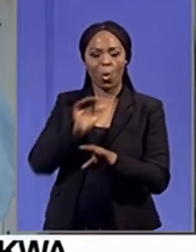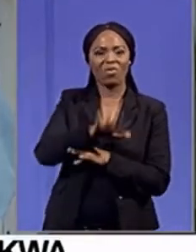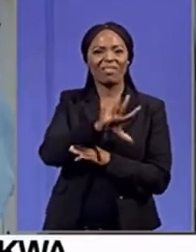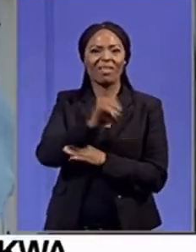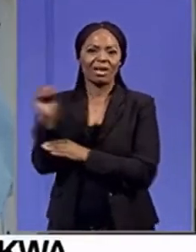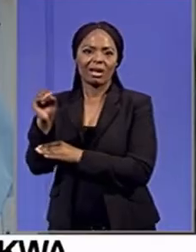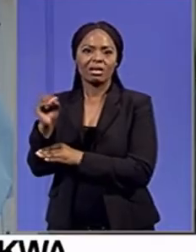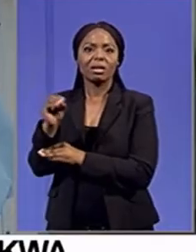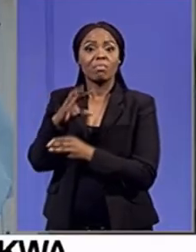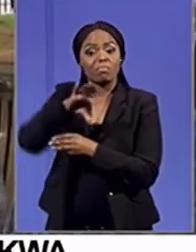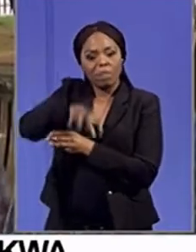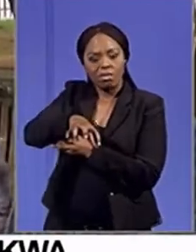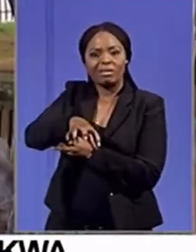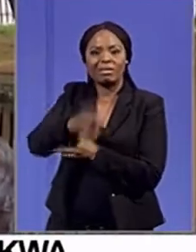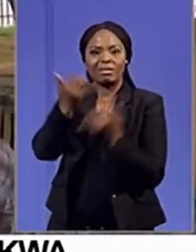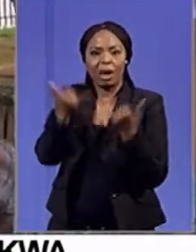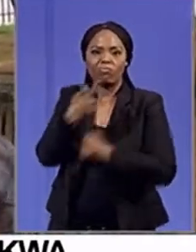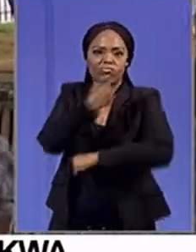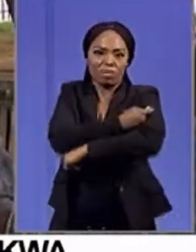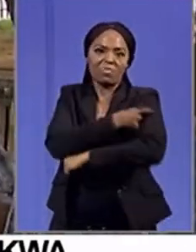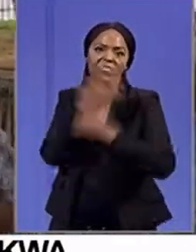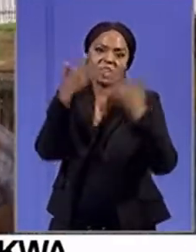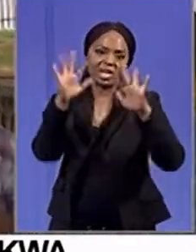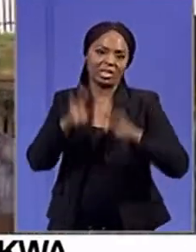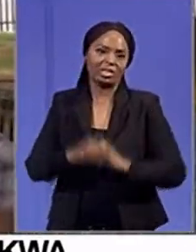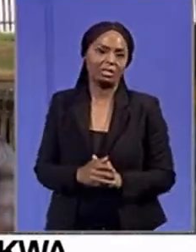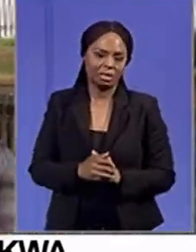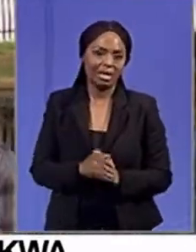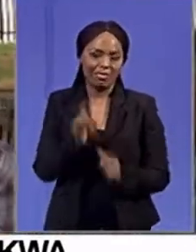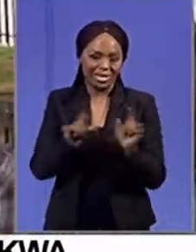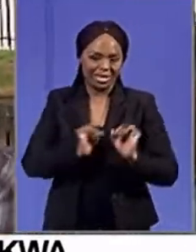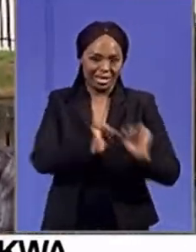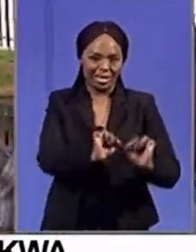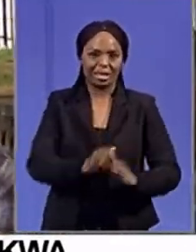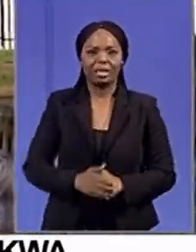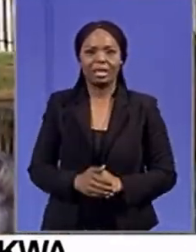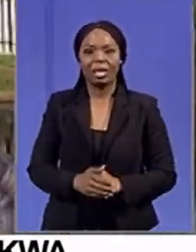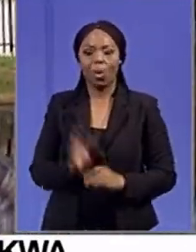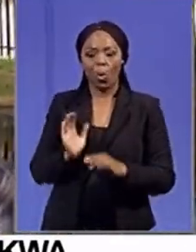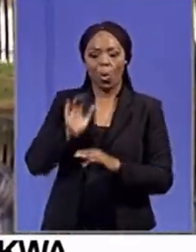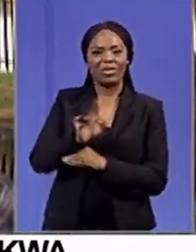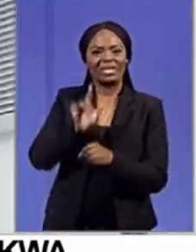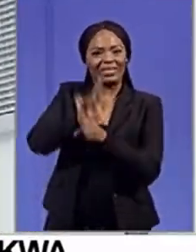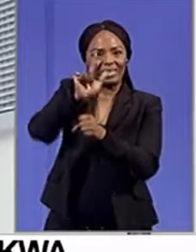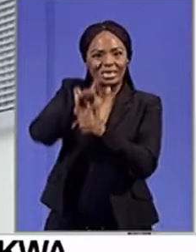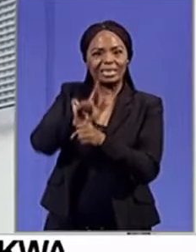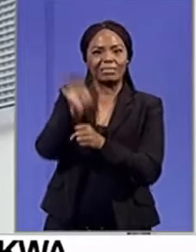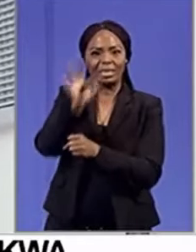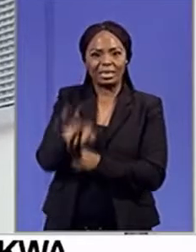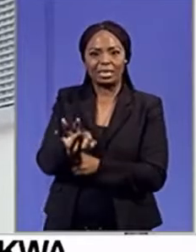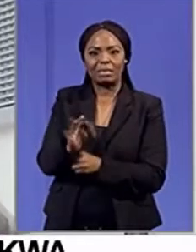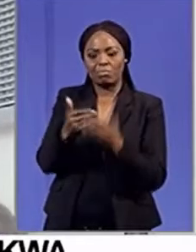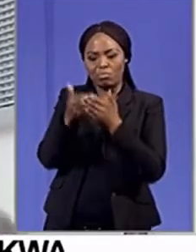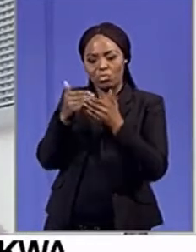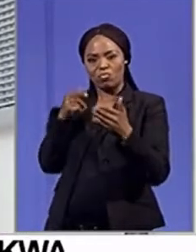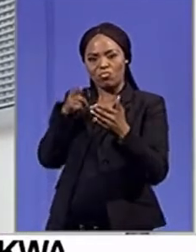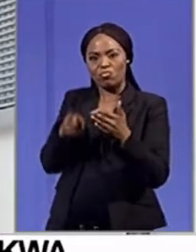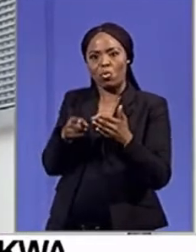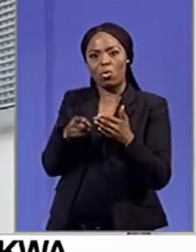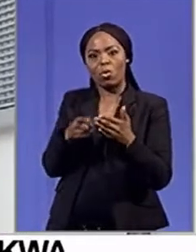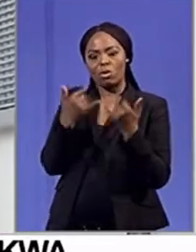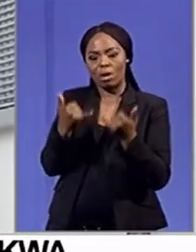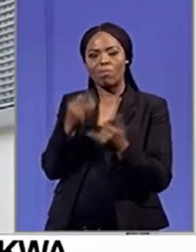se ba entiwe Profense. Lekwene o re ditlhophiso tsa ho enta diperesente tse fetang 70 pele ho kgwedi ya Tlhakubele di ntse